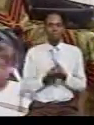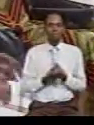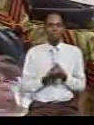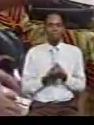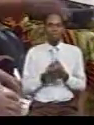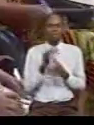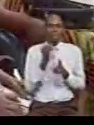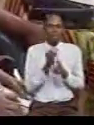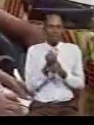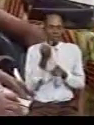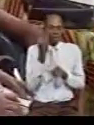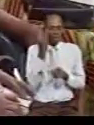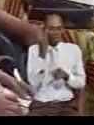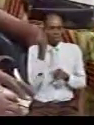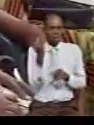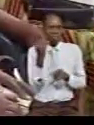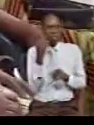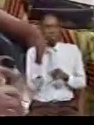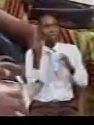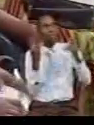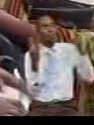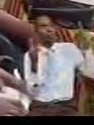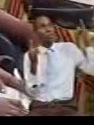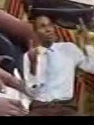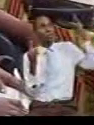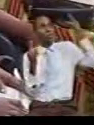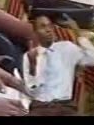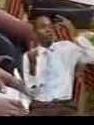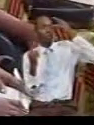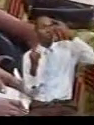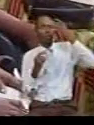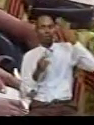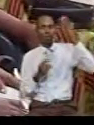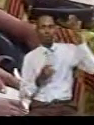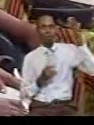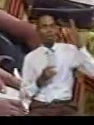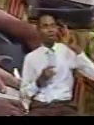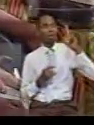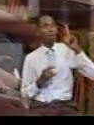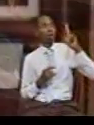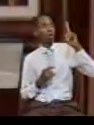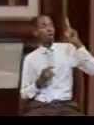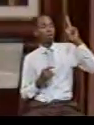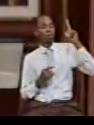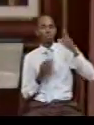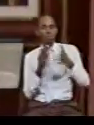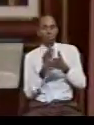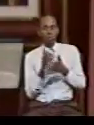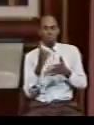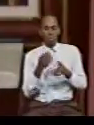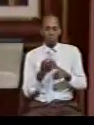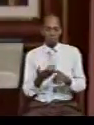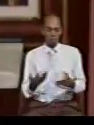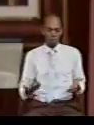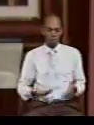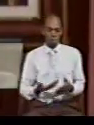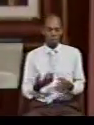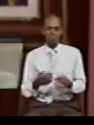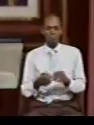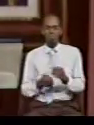Imagine that aeroplane up there, somebody down here throws a stone